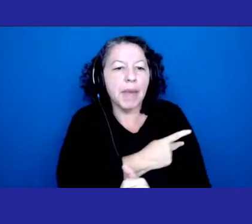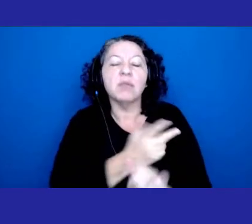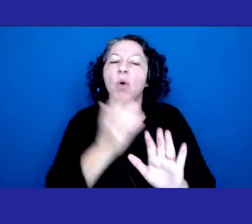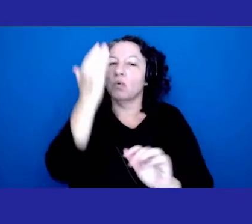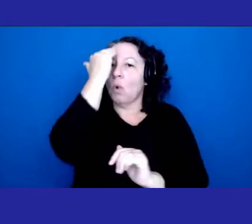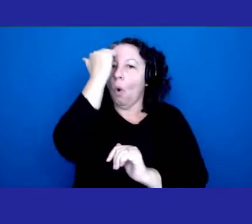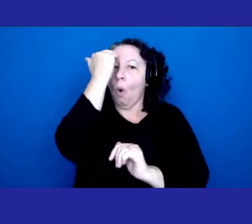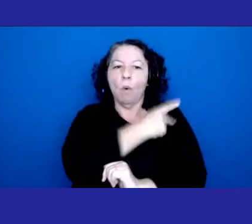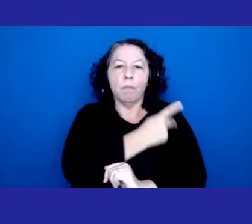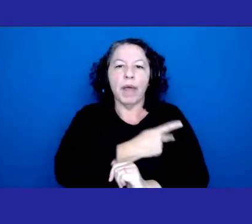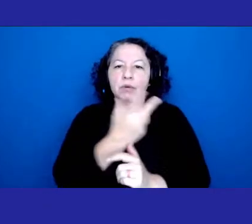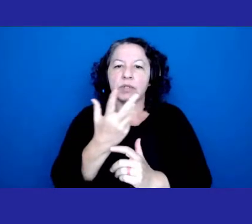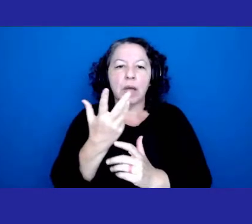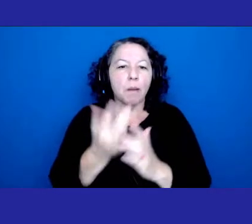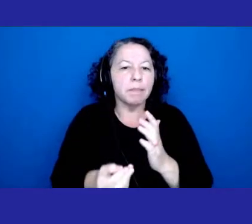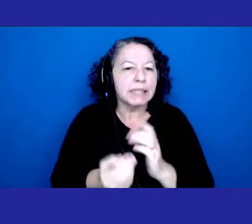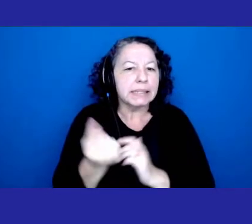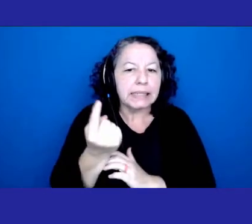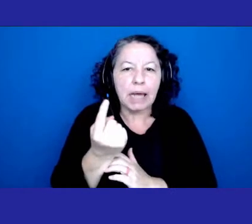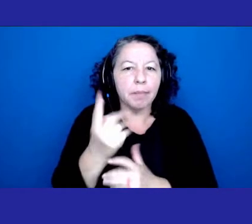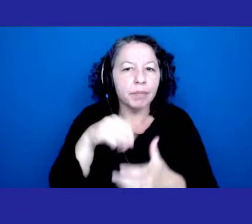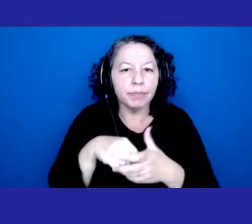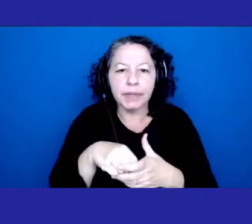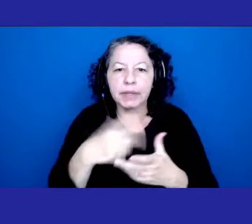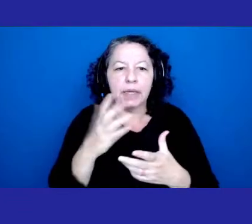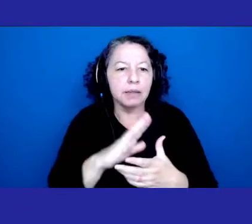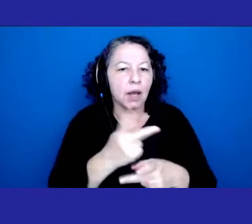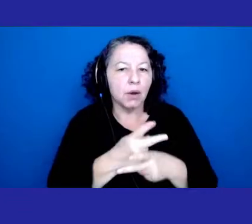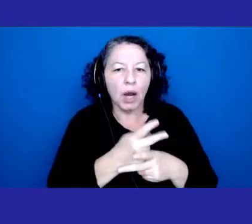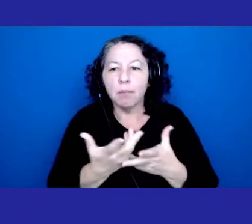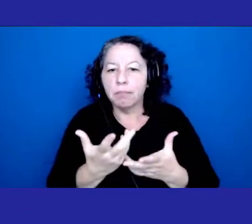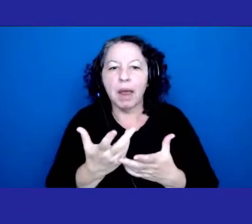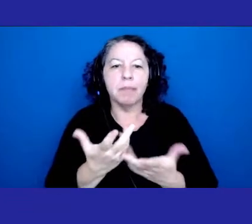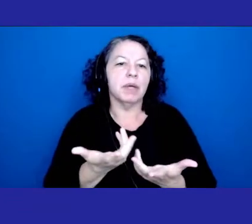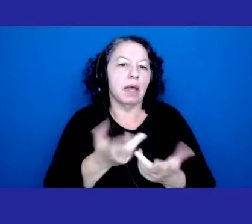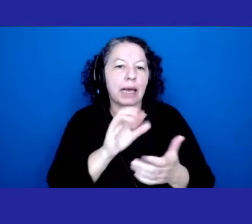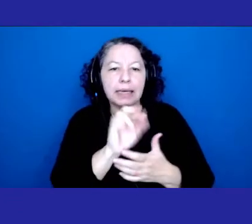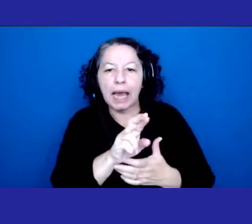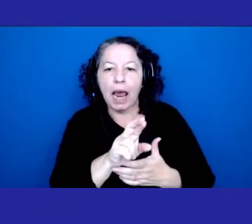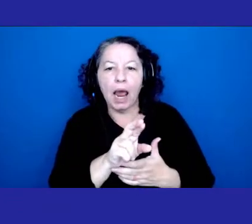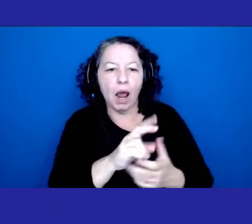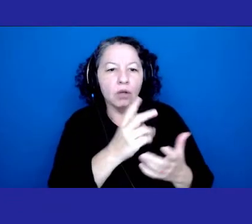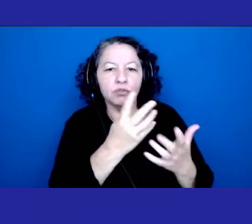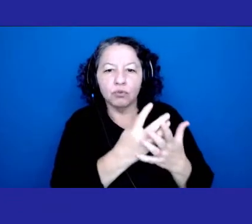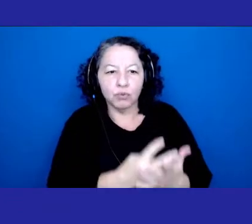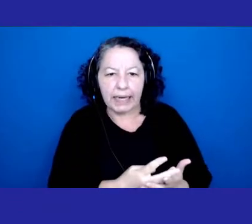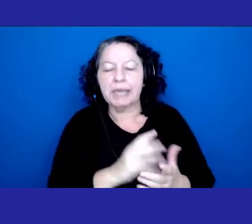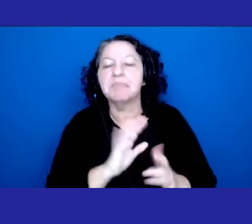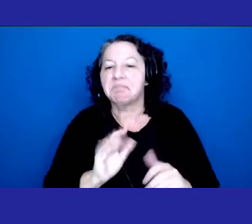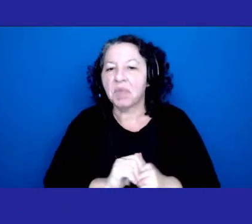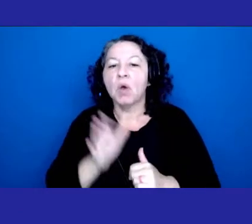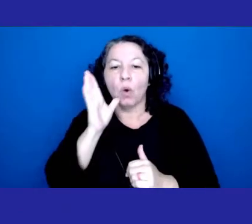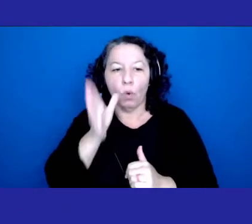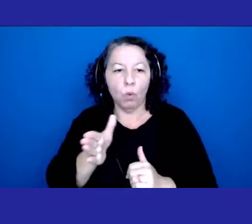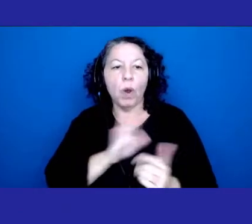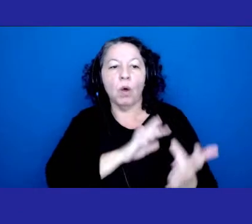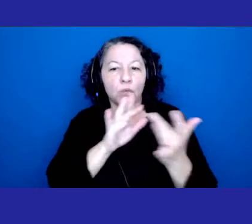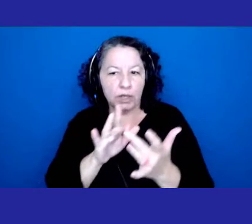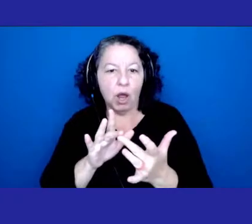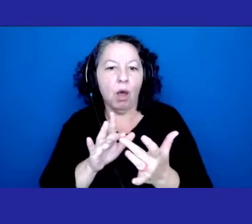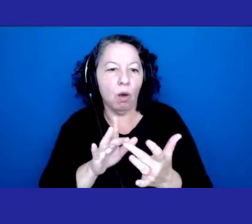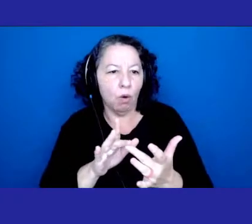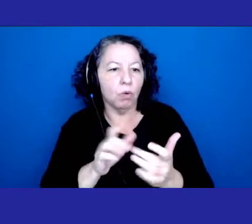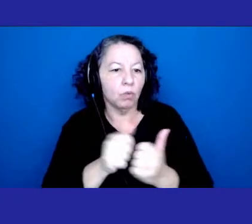missing something in their care, like cervical cancer screening, and we will proactively reach out to that patient with a scheduling ticket, which is an